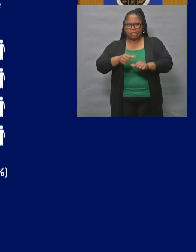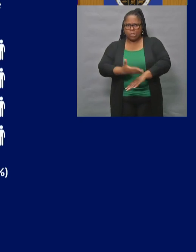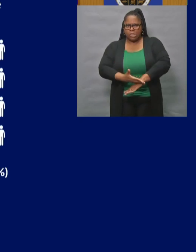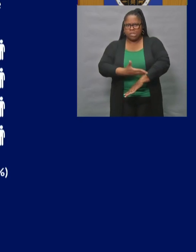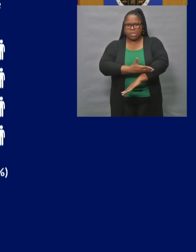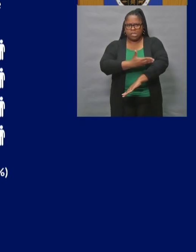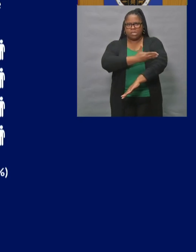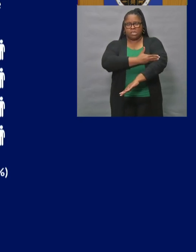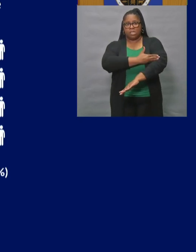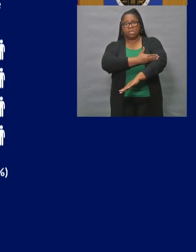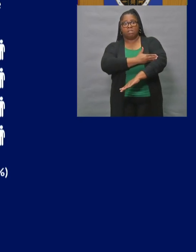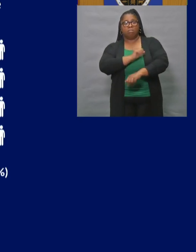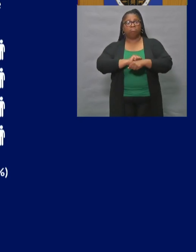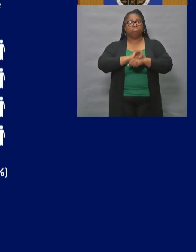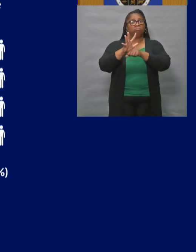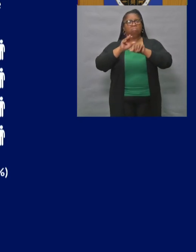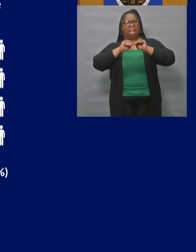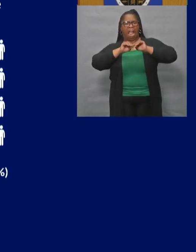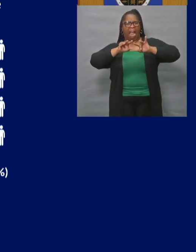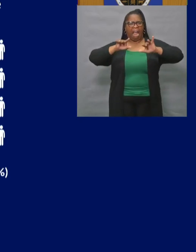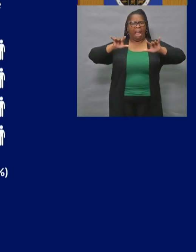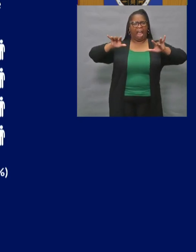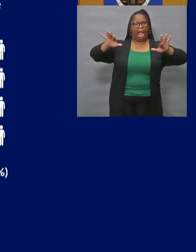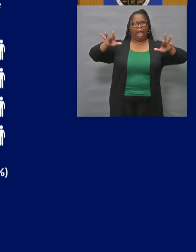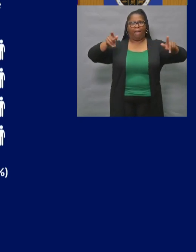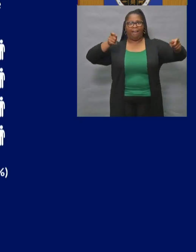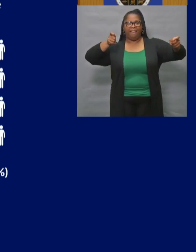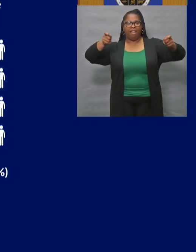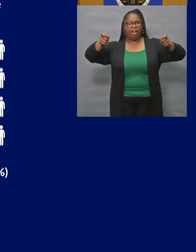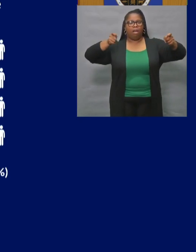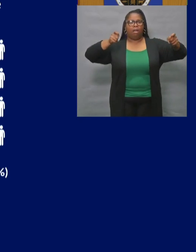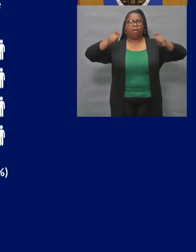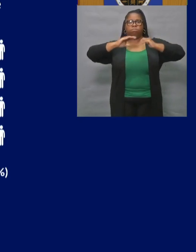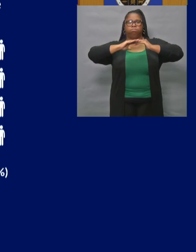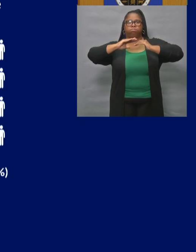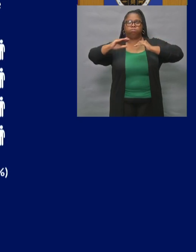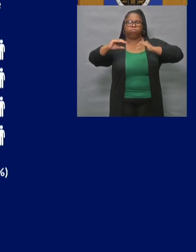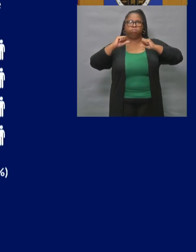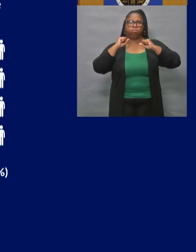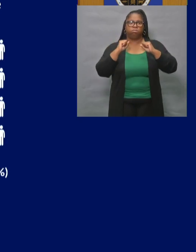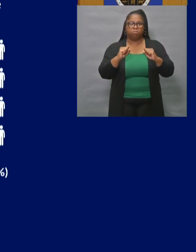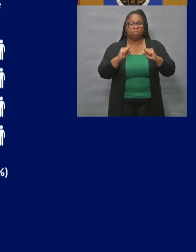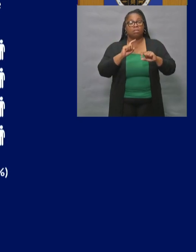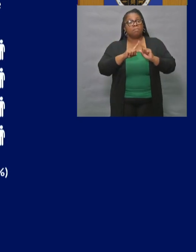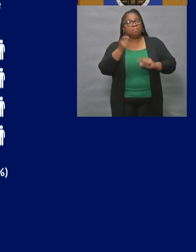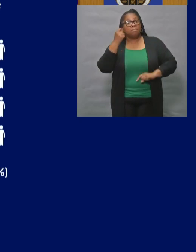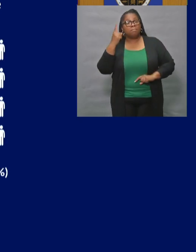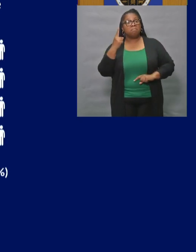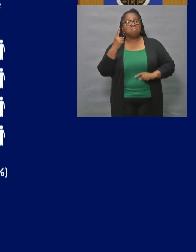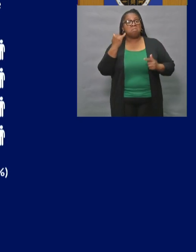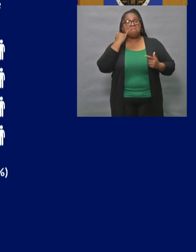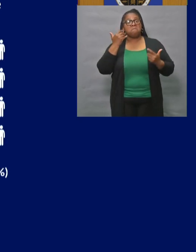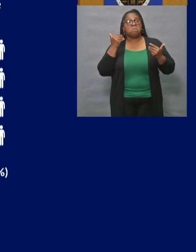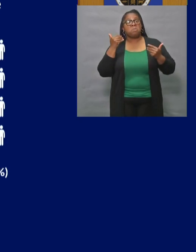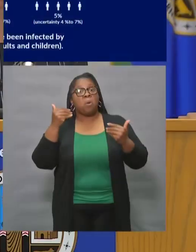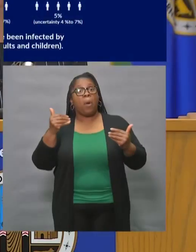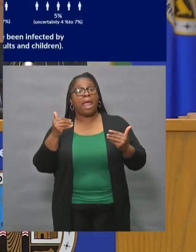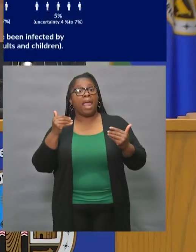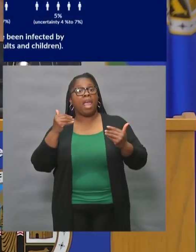COVID-19 has flattened out and leveled out. But relaxing physical distancing measures very suddenly would negate